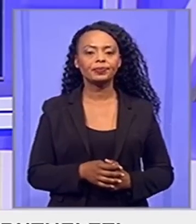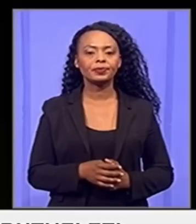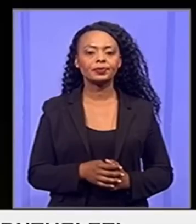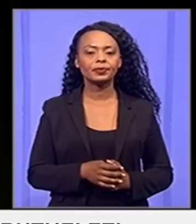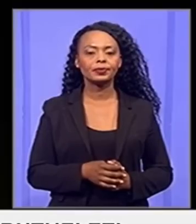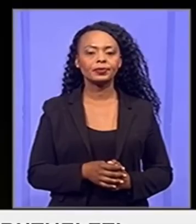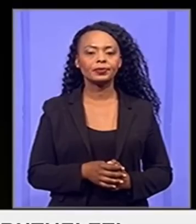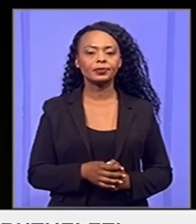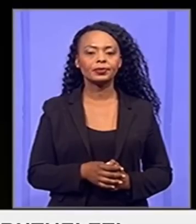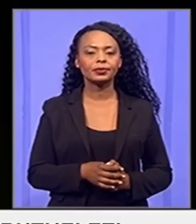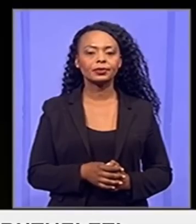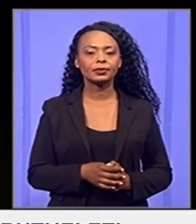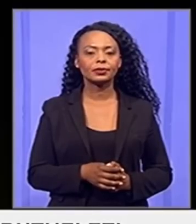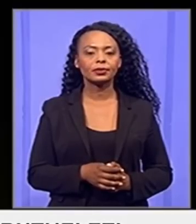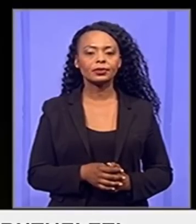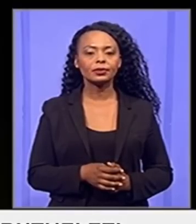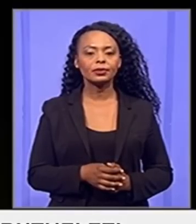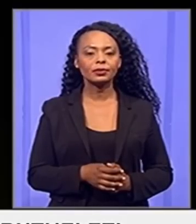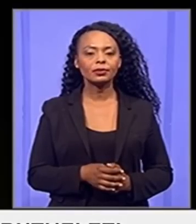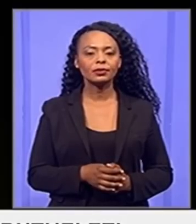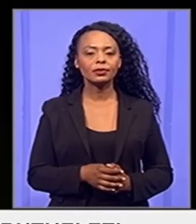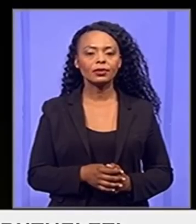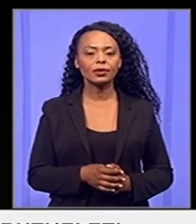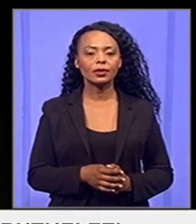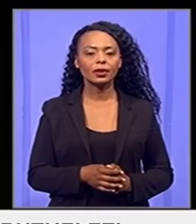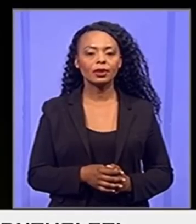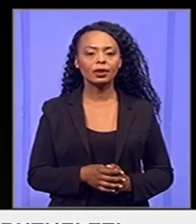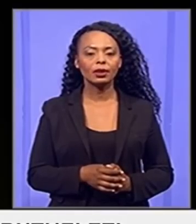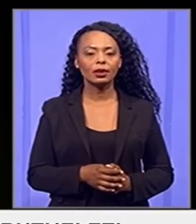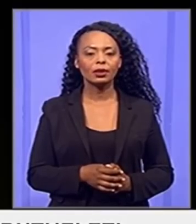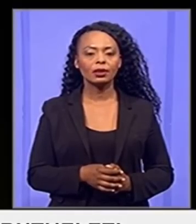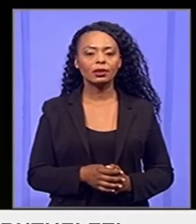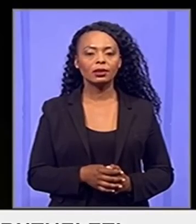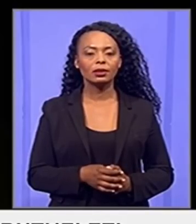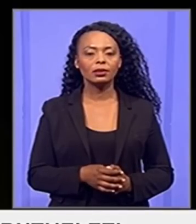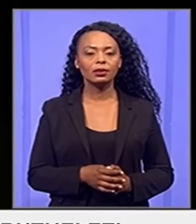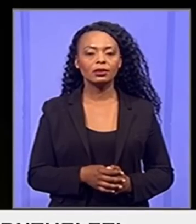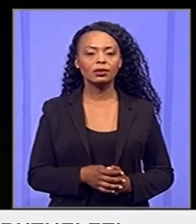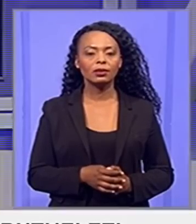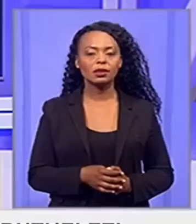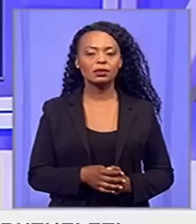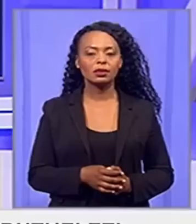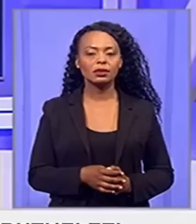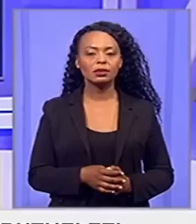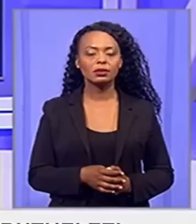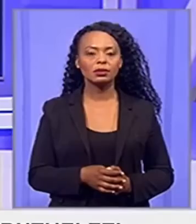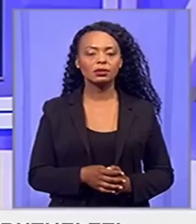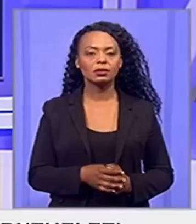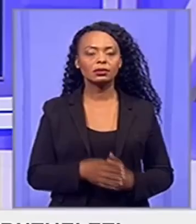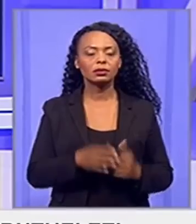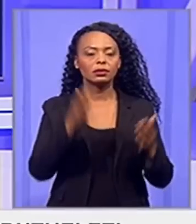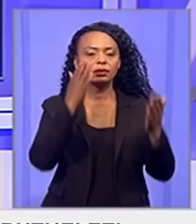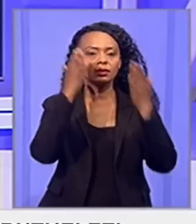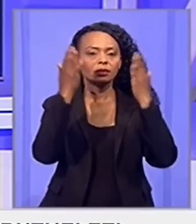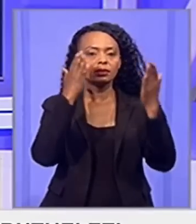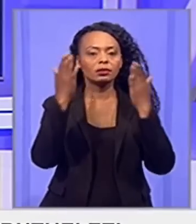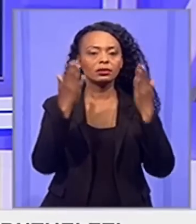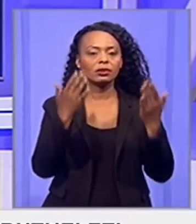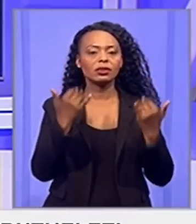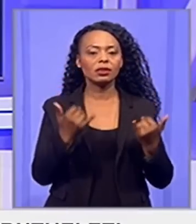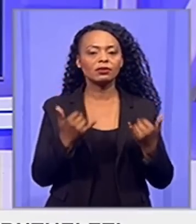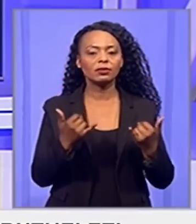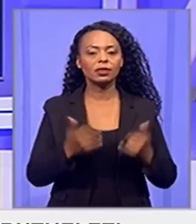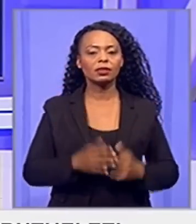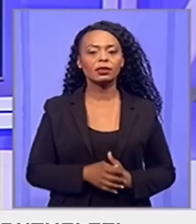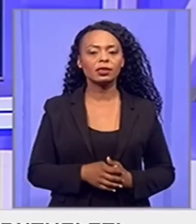Ke a go dumedisa ke boele ke dumedise le bone baretsi le babogedi ko gae. Re sa tswa go bona setopo sa